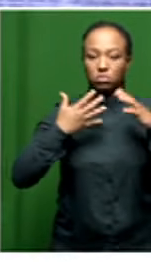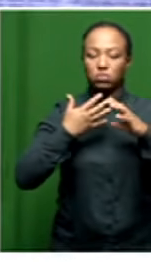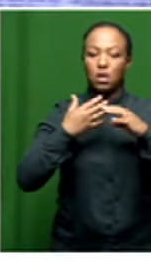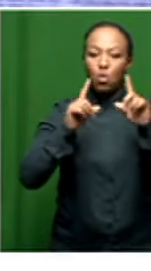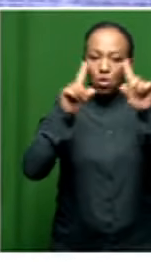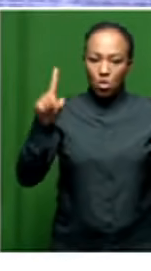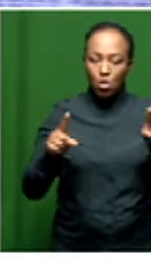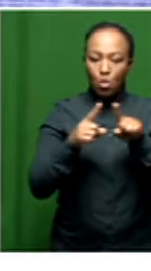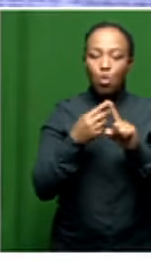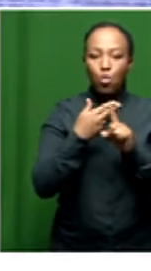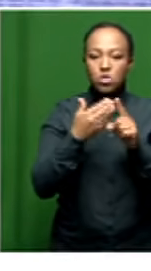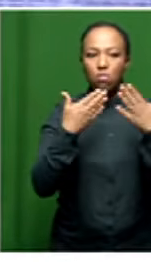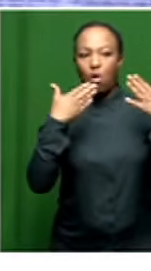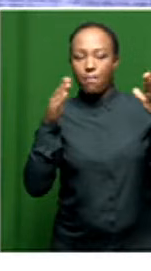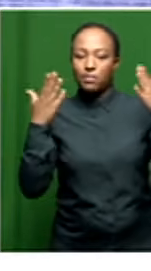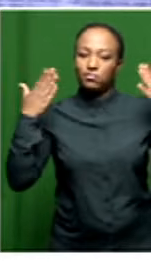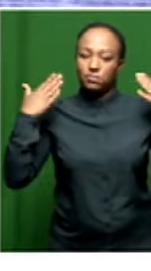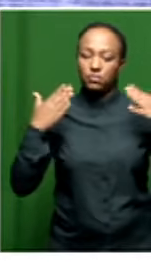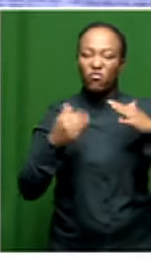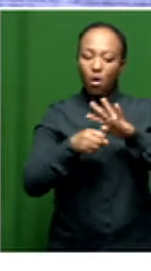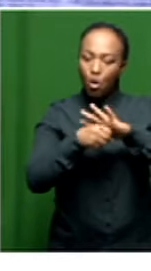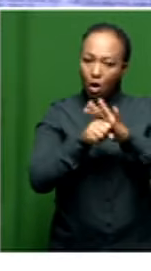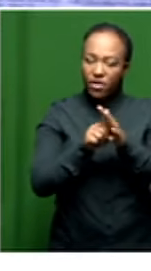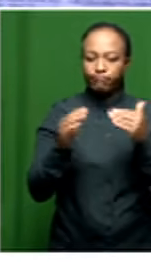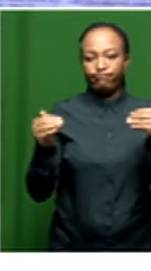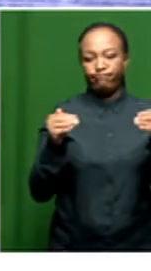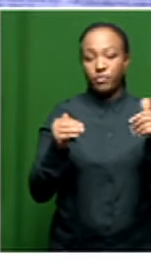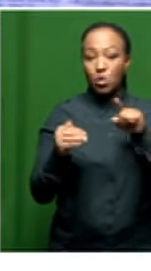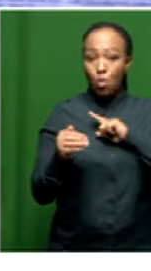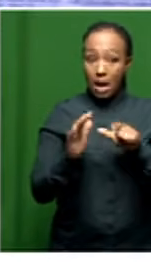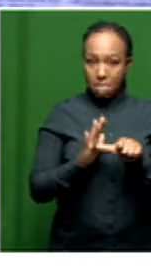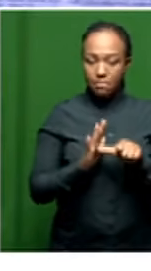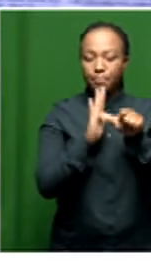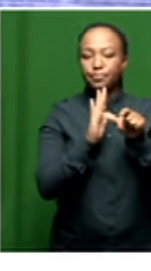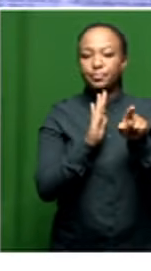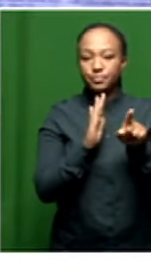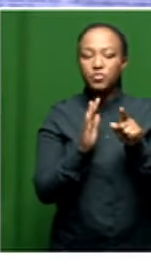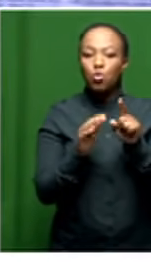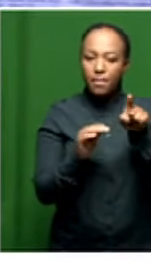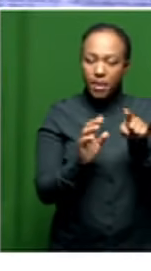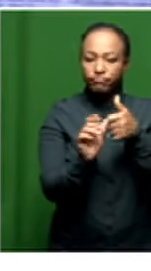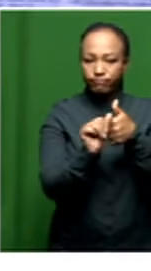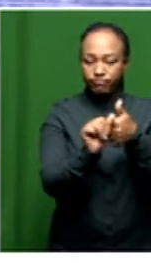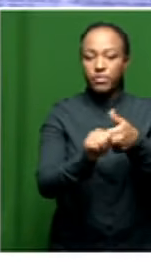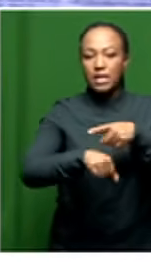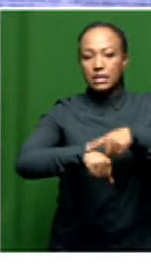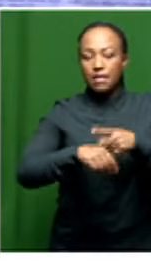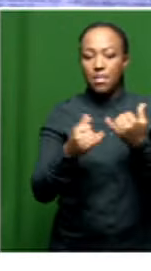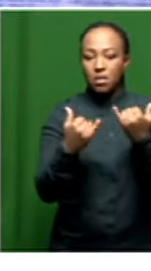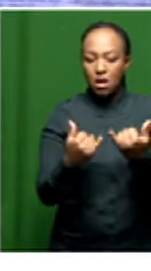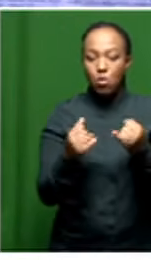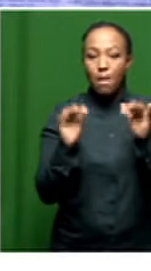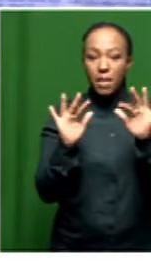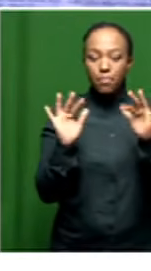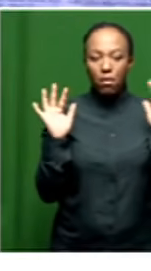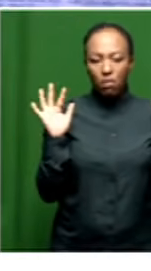about in terms of dealing with COVID, that also are very important to be observed during times when we're bringing people,